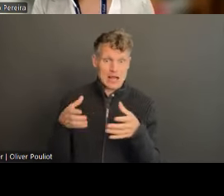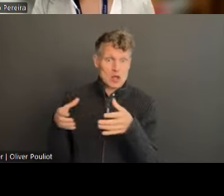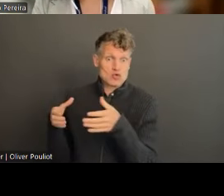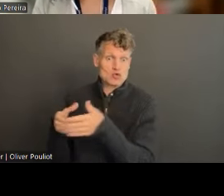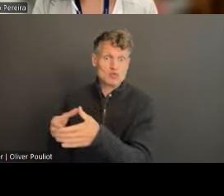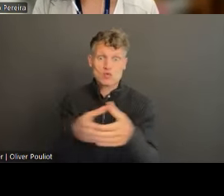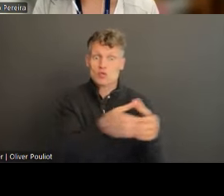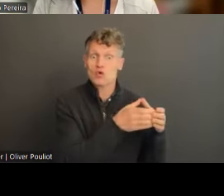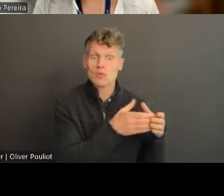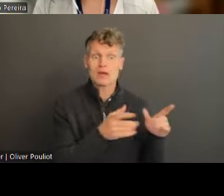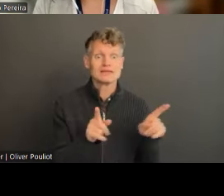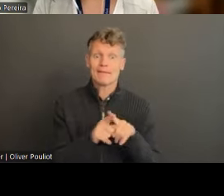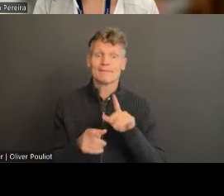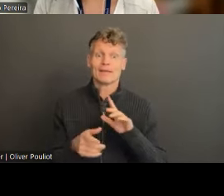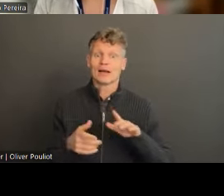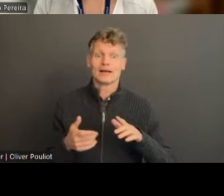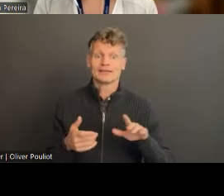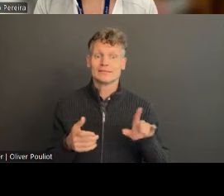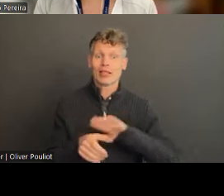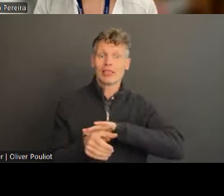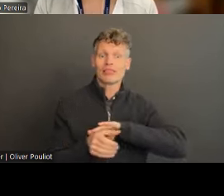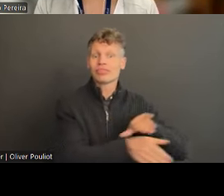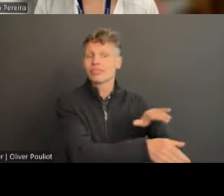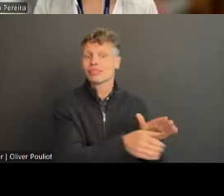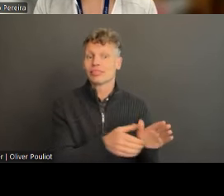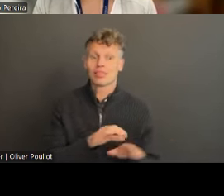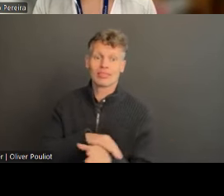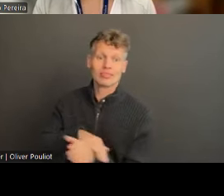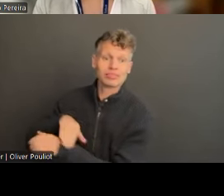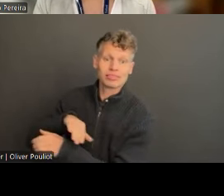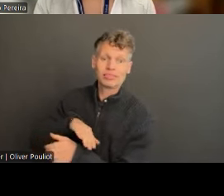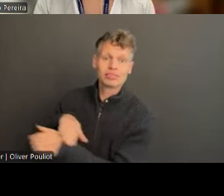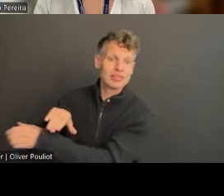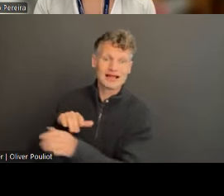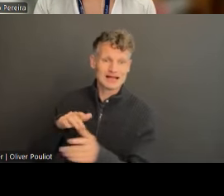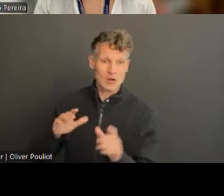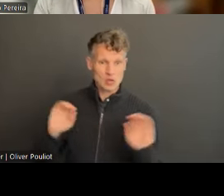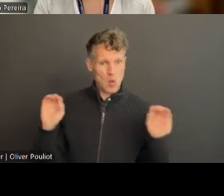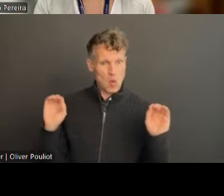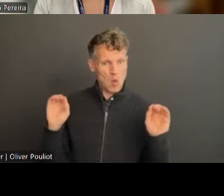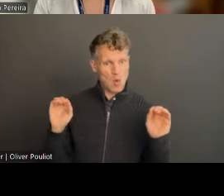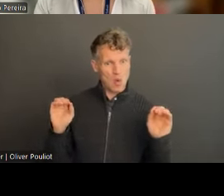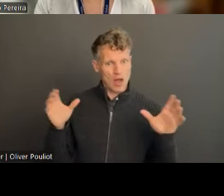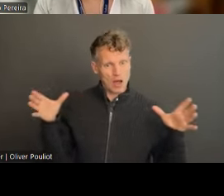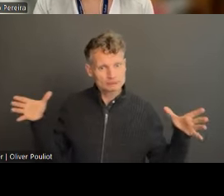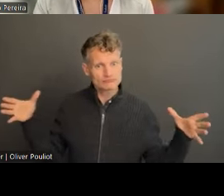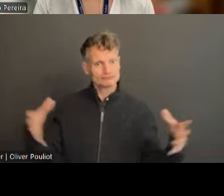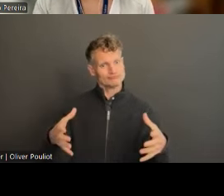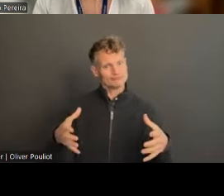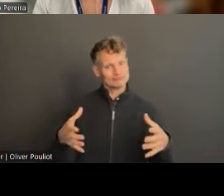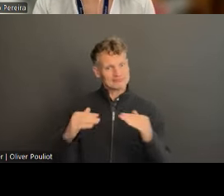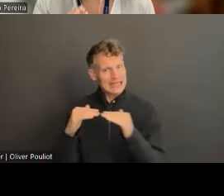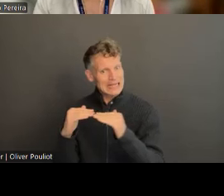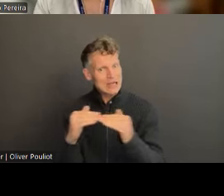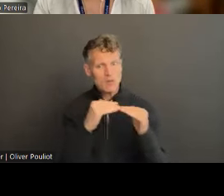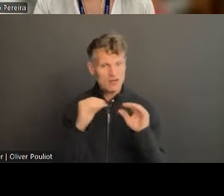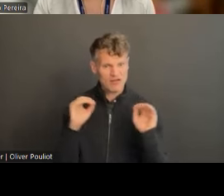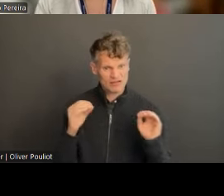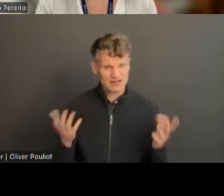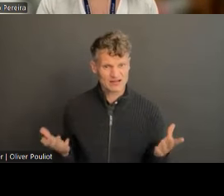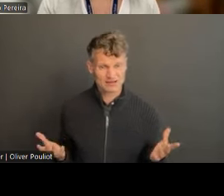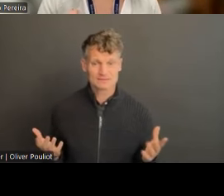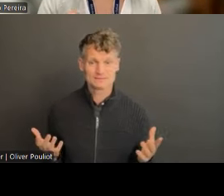saw in the presentations that preceded me. And step number 2 has to do with the theories that support the program. It's also a